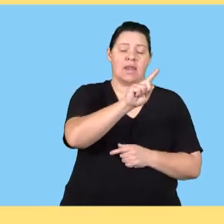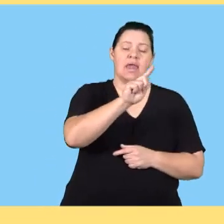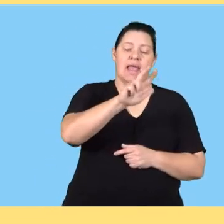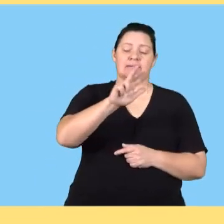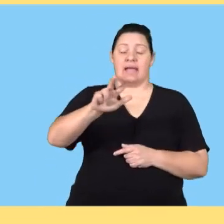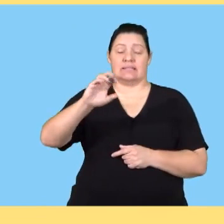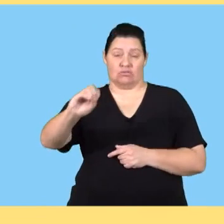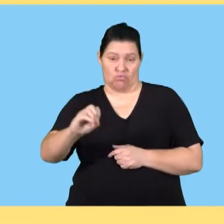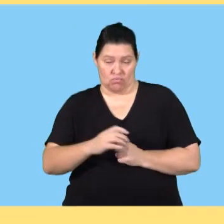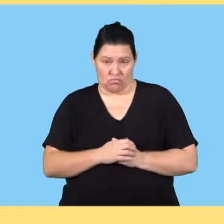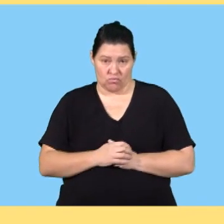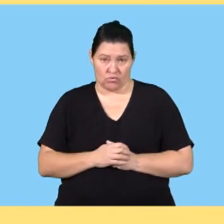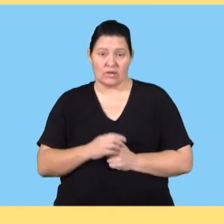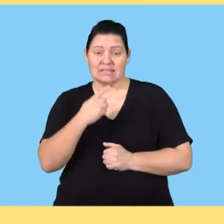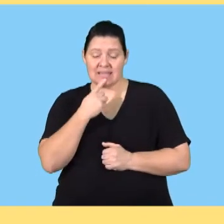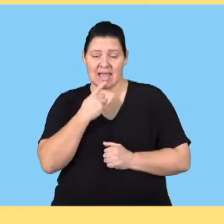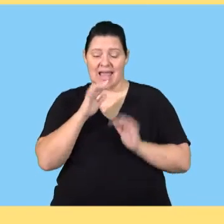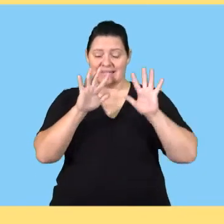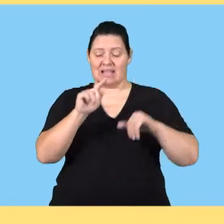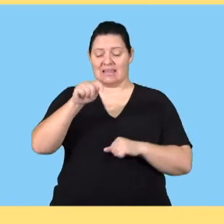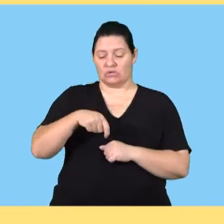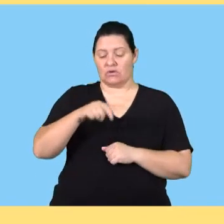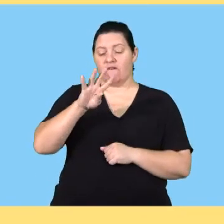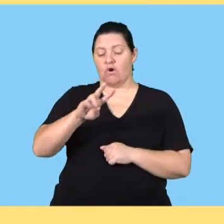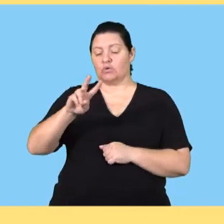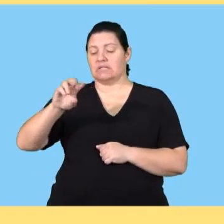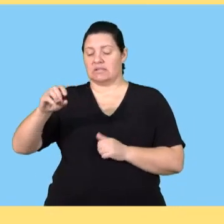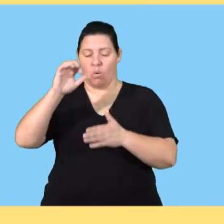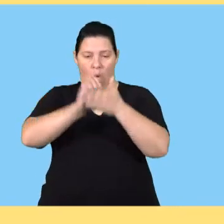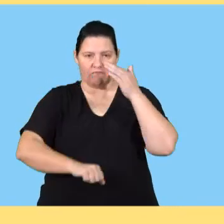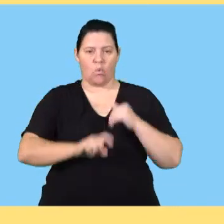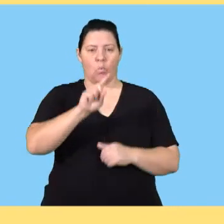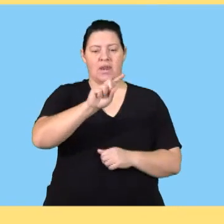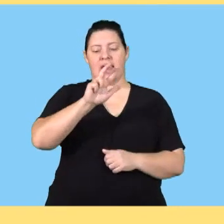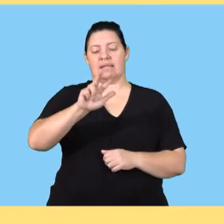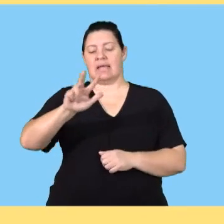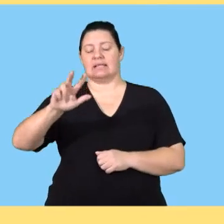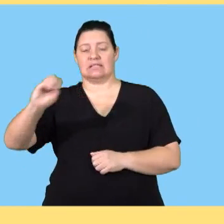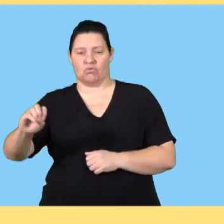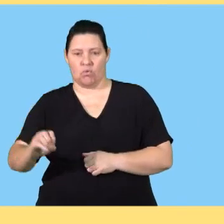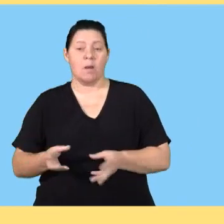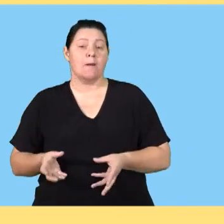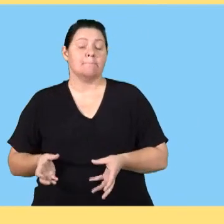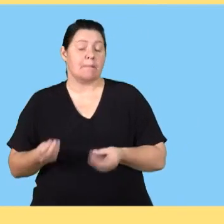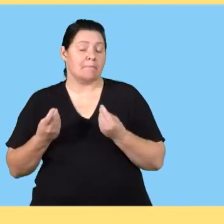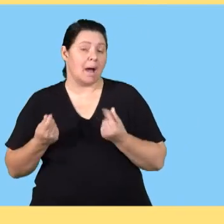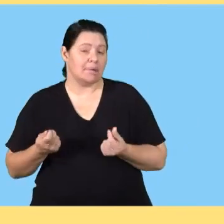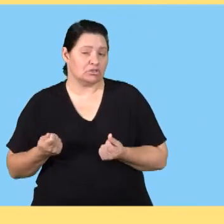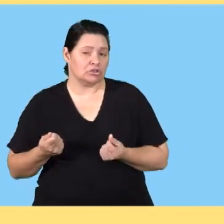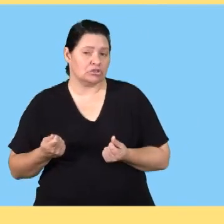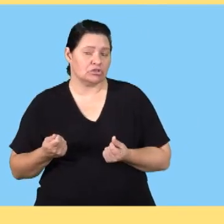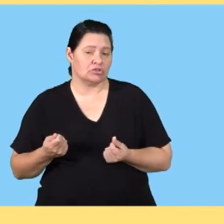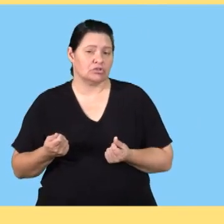1,880. You will now say 10,420 minus 1,880, and you will get an